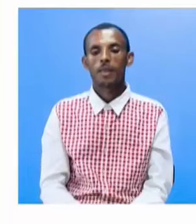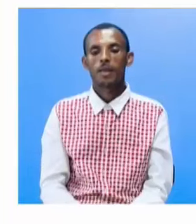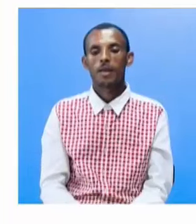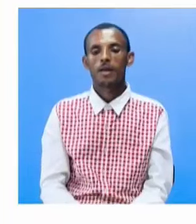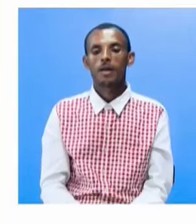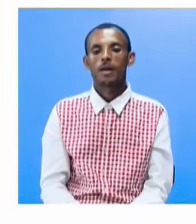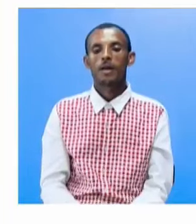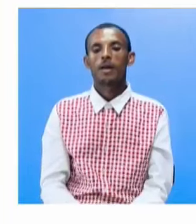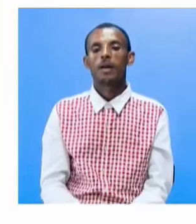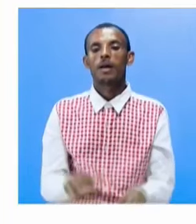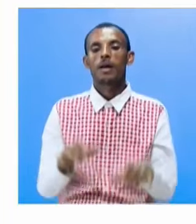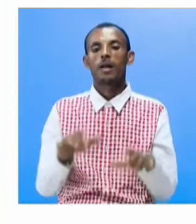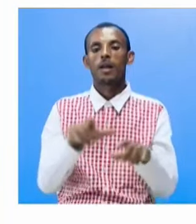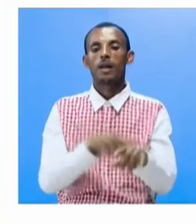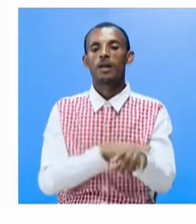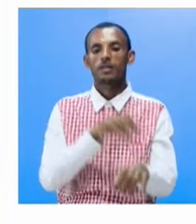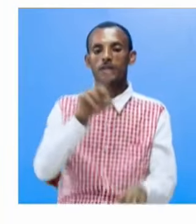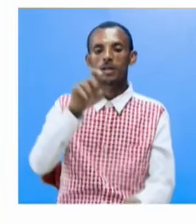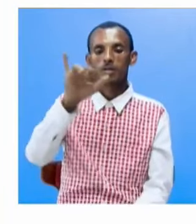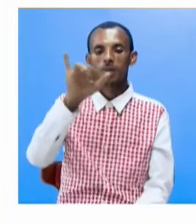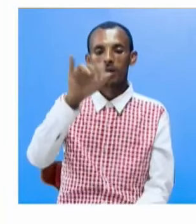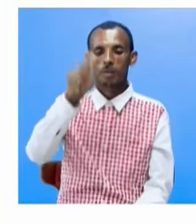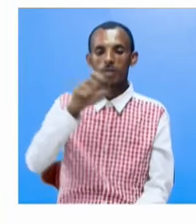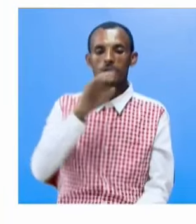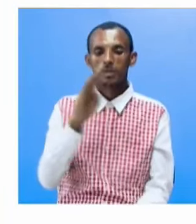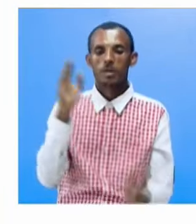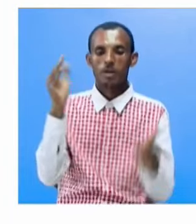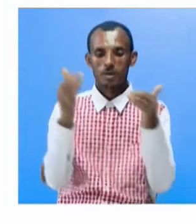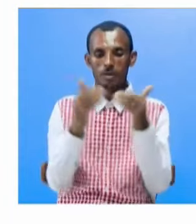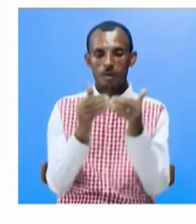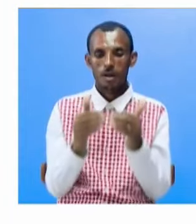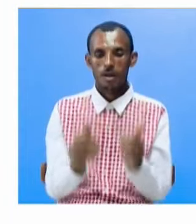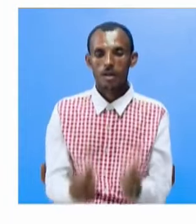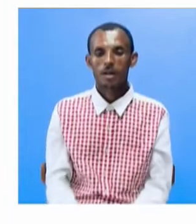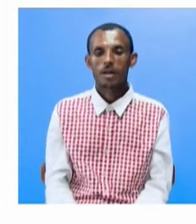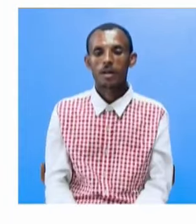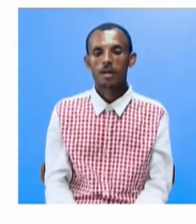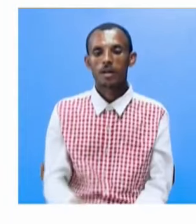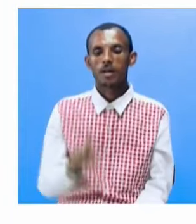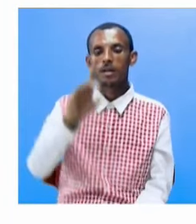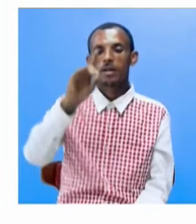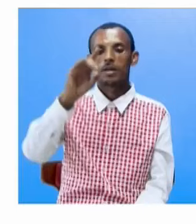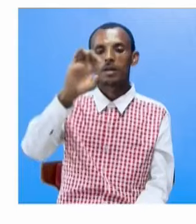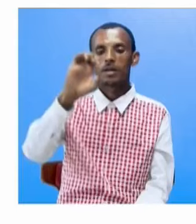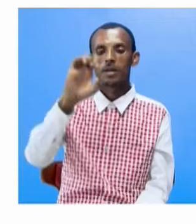length XY, must be congruent to DE.